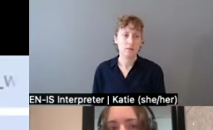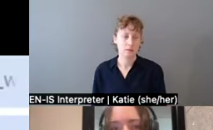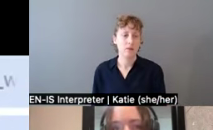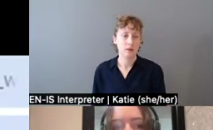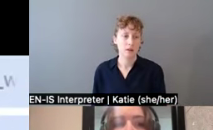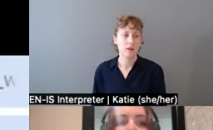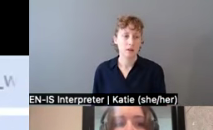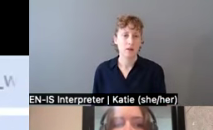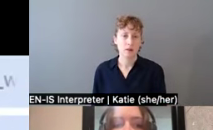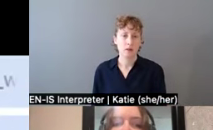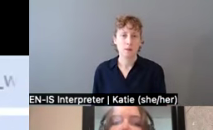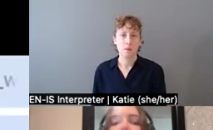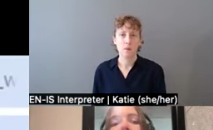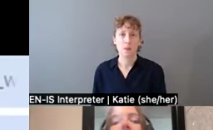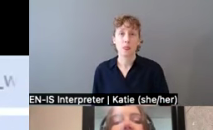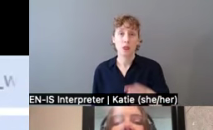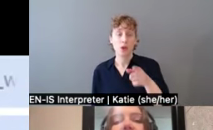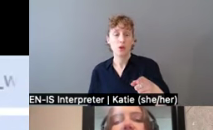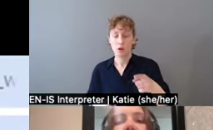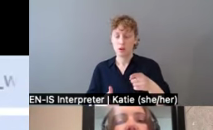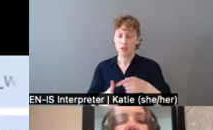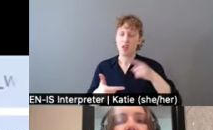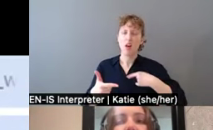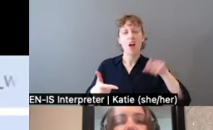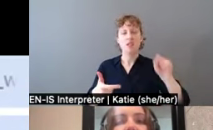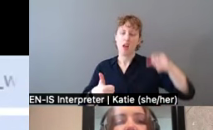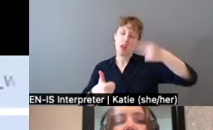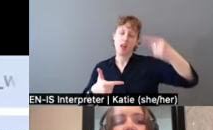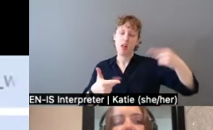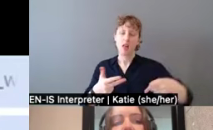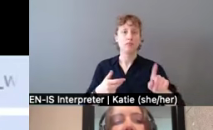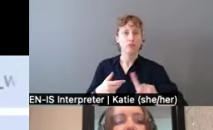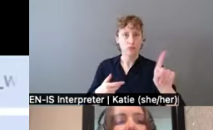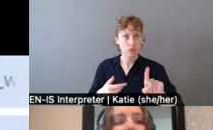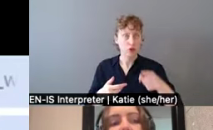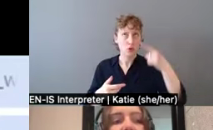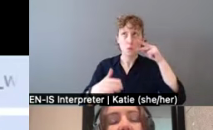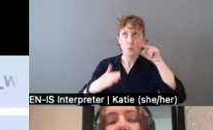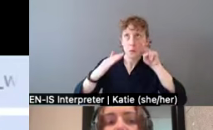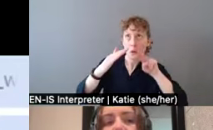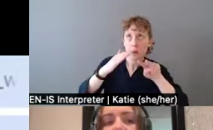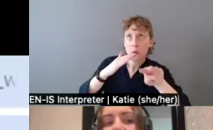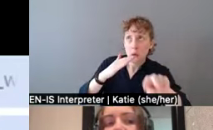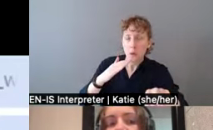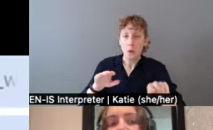to overpromise in this section. And then the next question really focuses, so that's